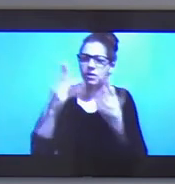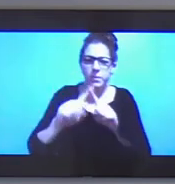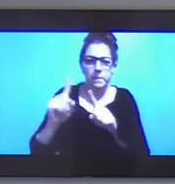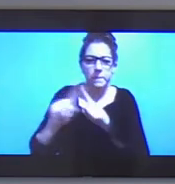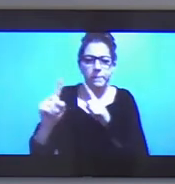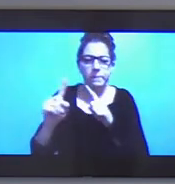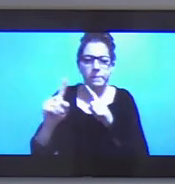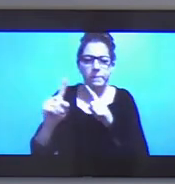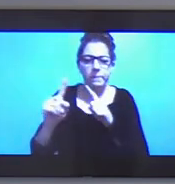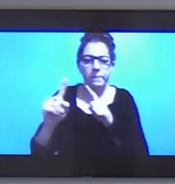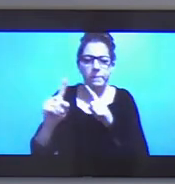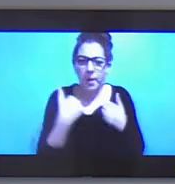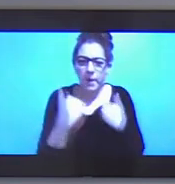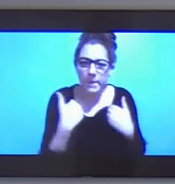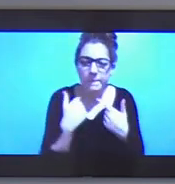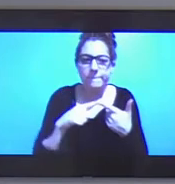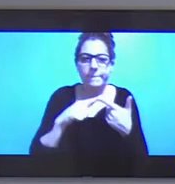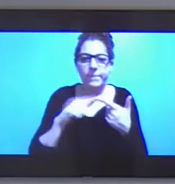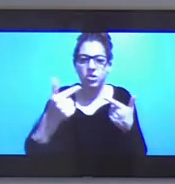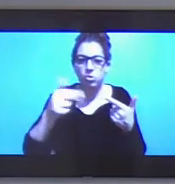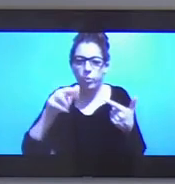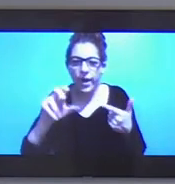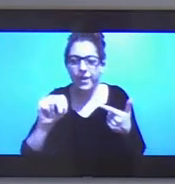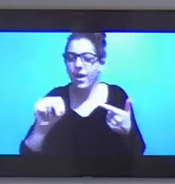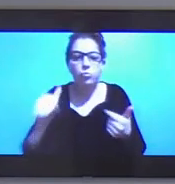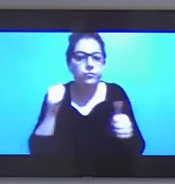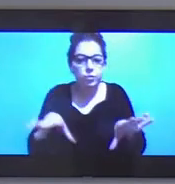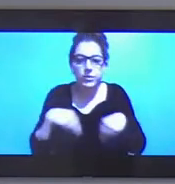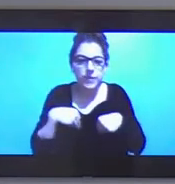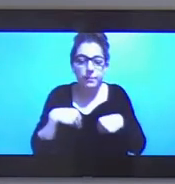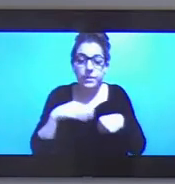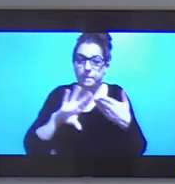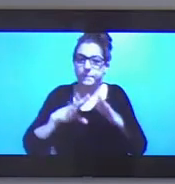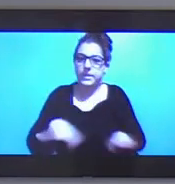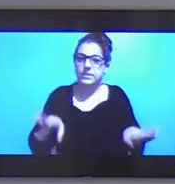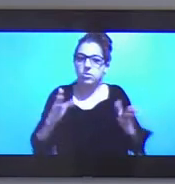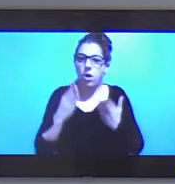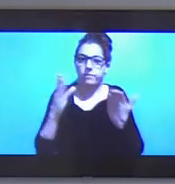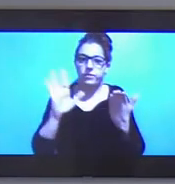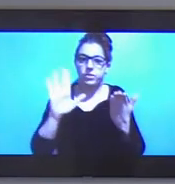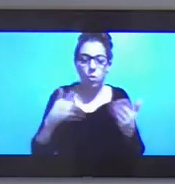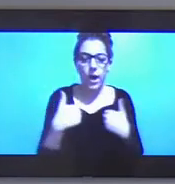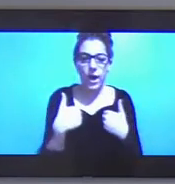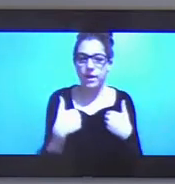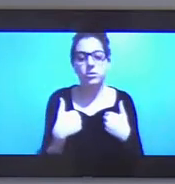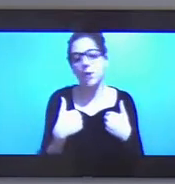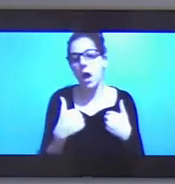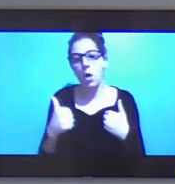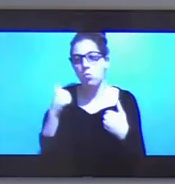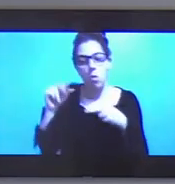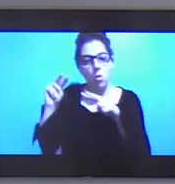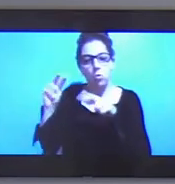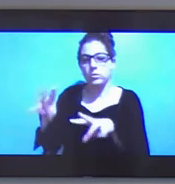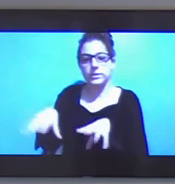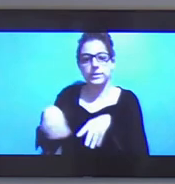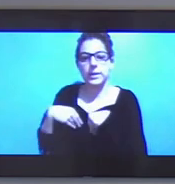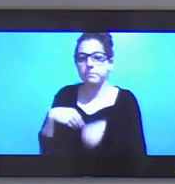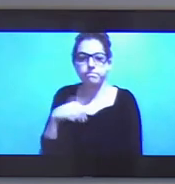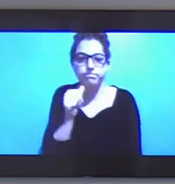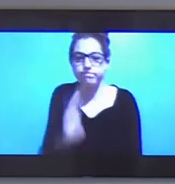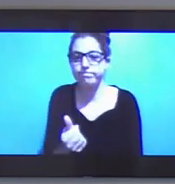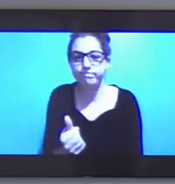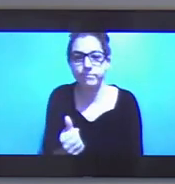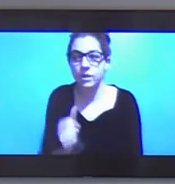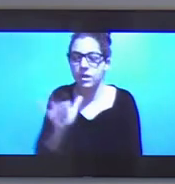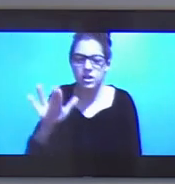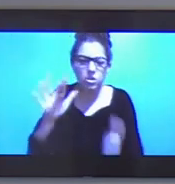I will not accept them. And the peace offerings of your fat animals, I will not look upon them. Take away from me the noise of